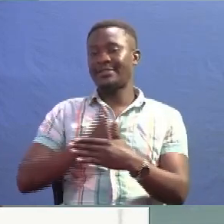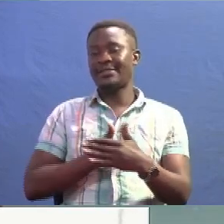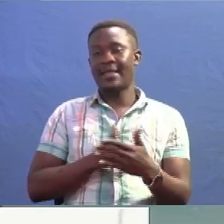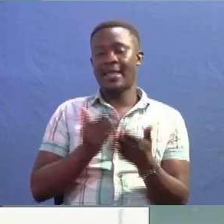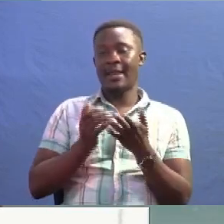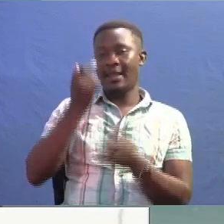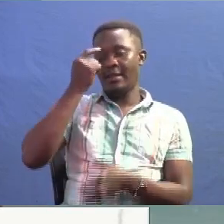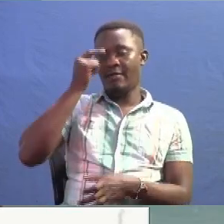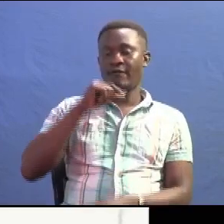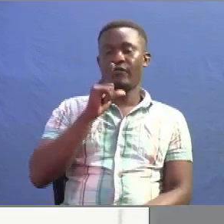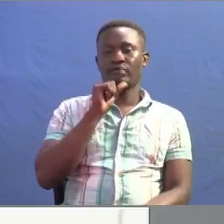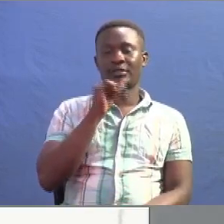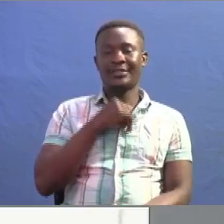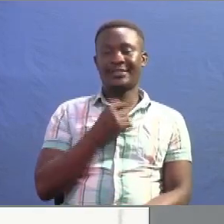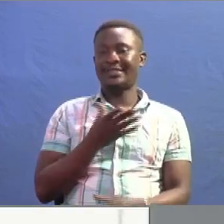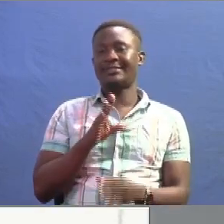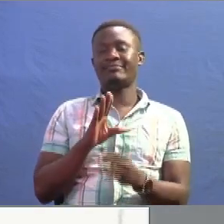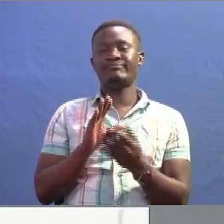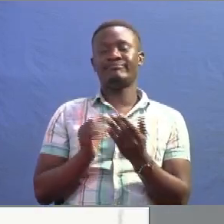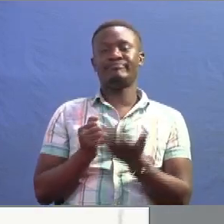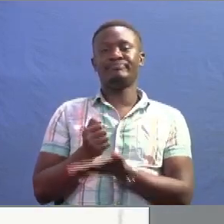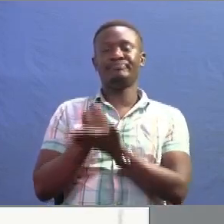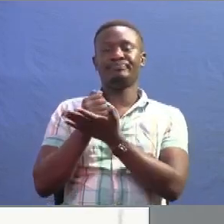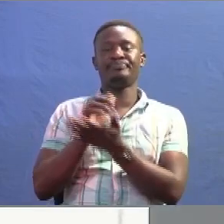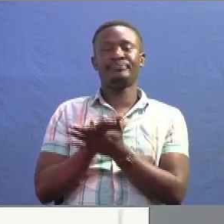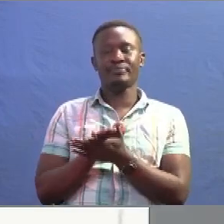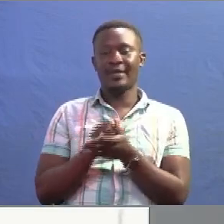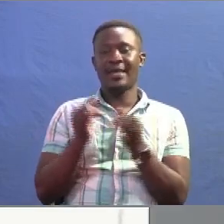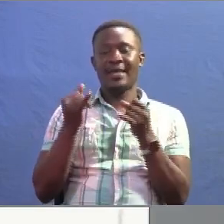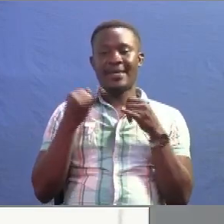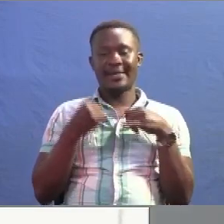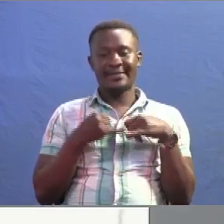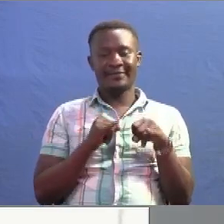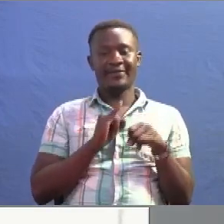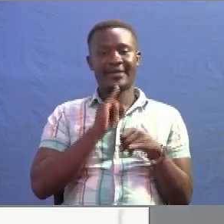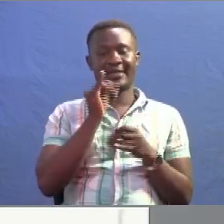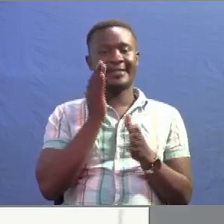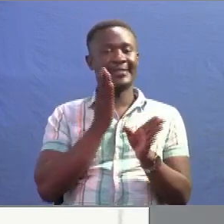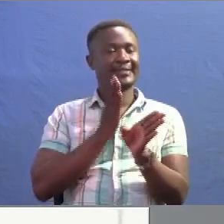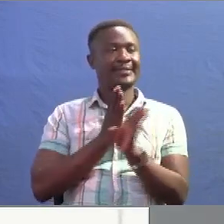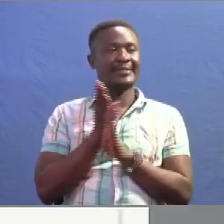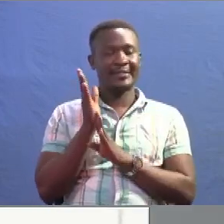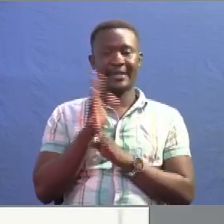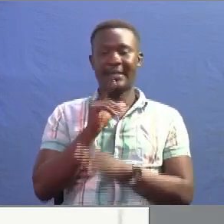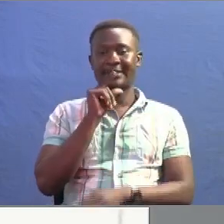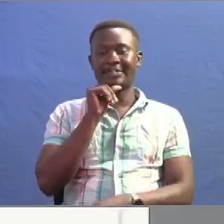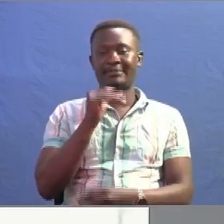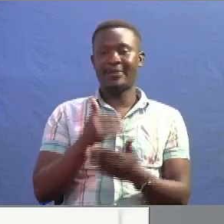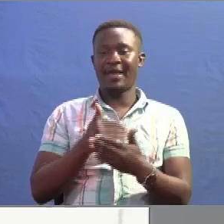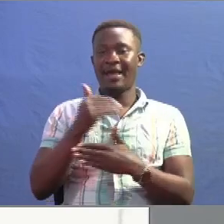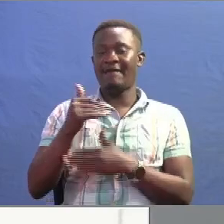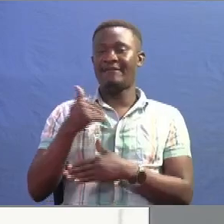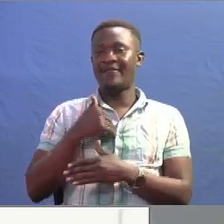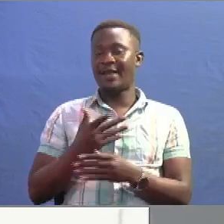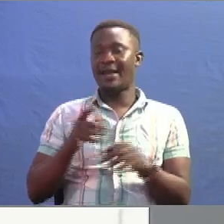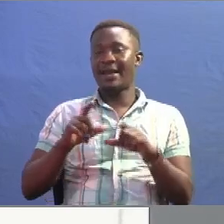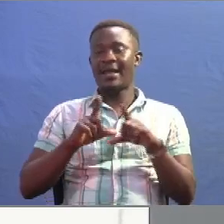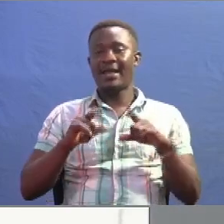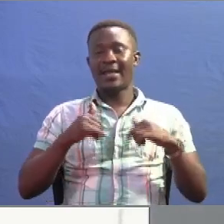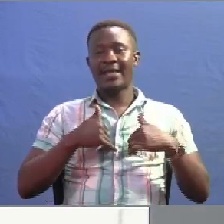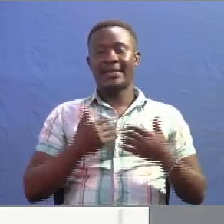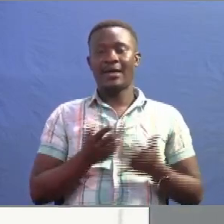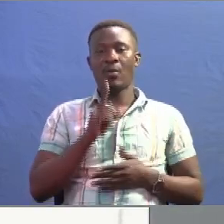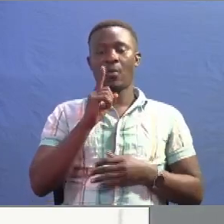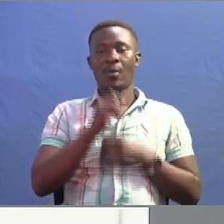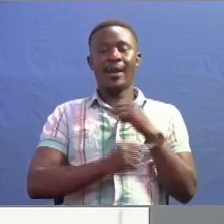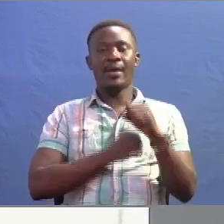for speech therapists. Intervention is the key. So speech after language, speech production, actually at 1